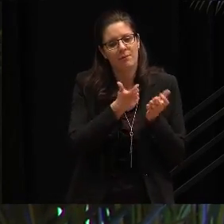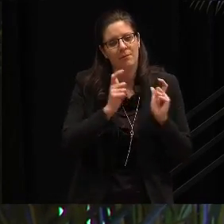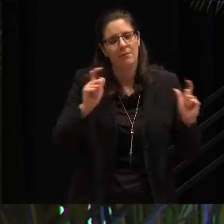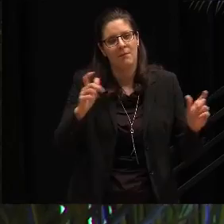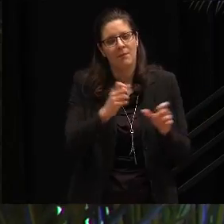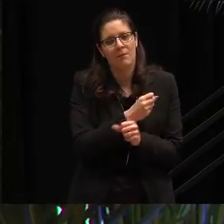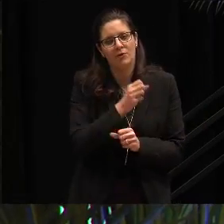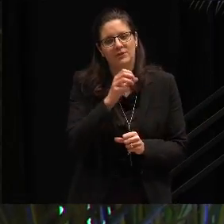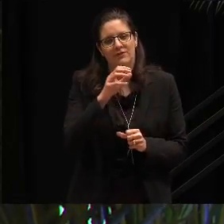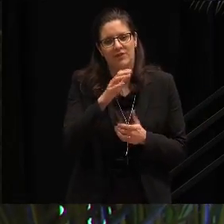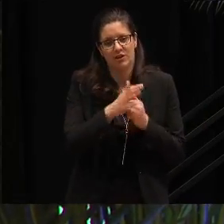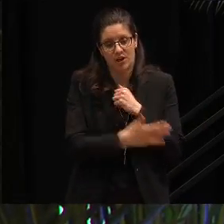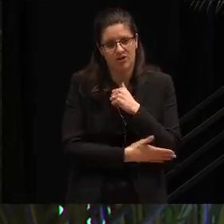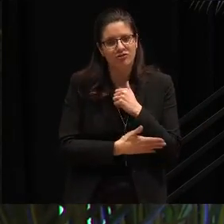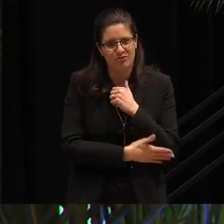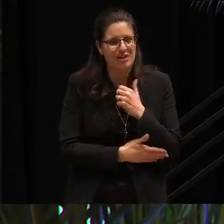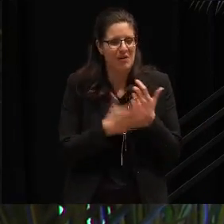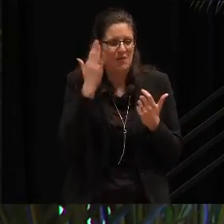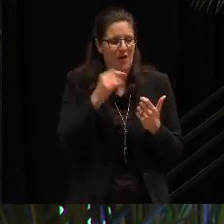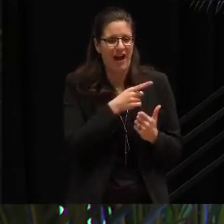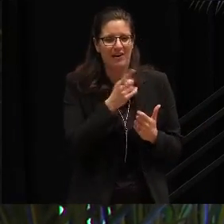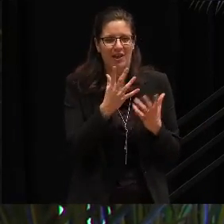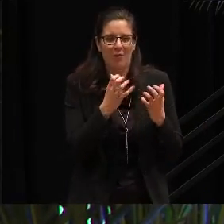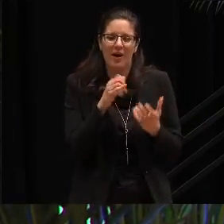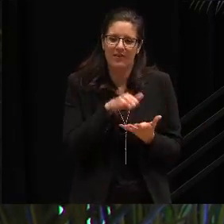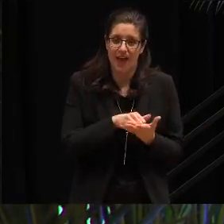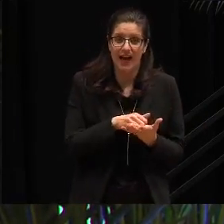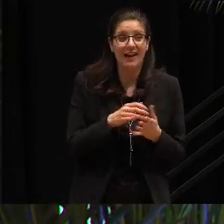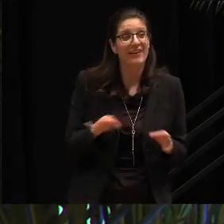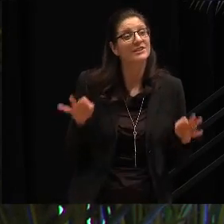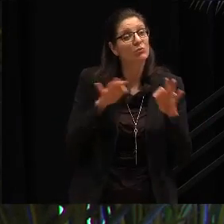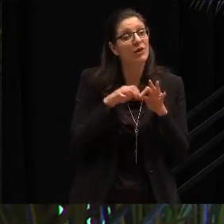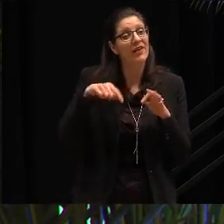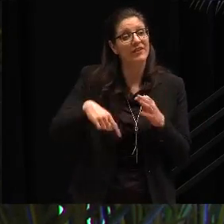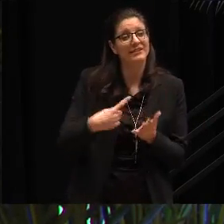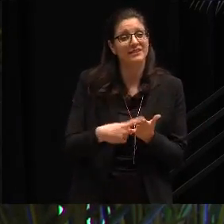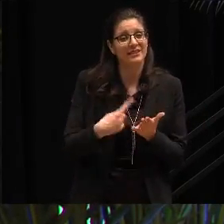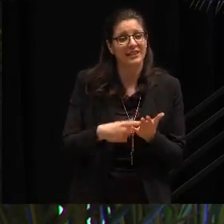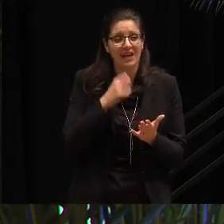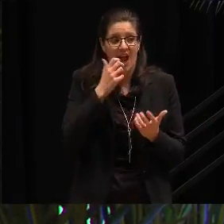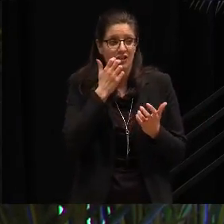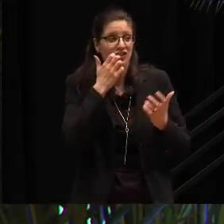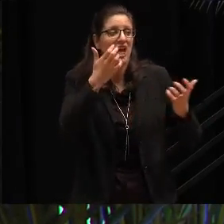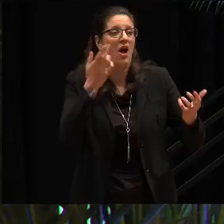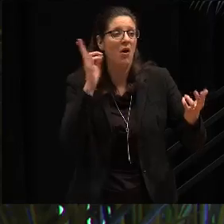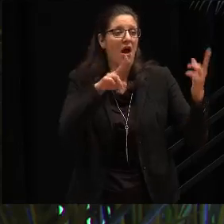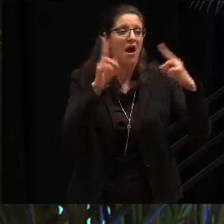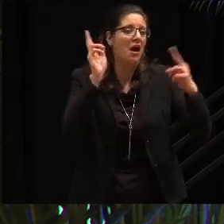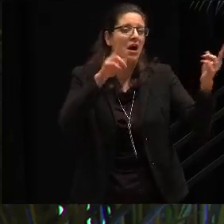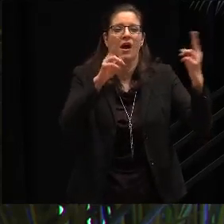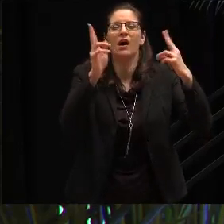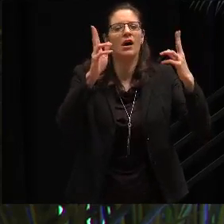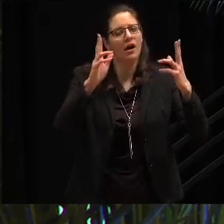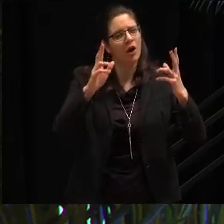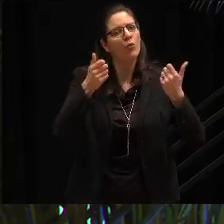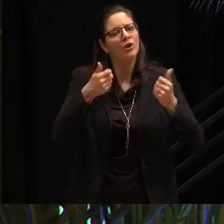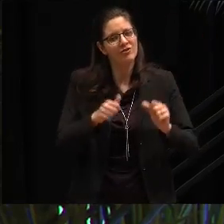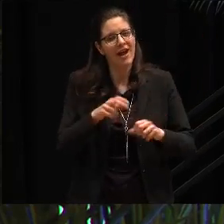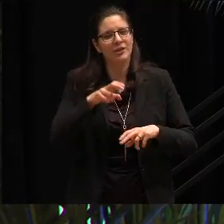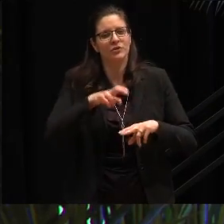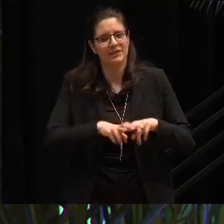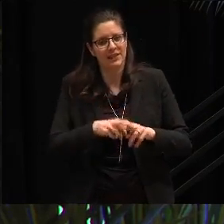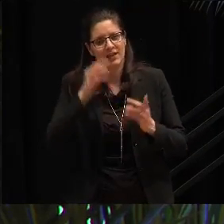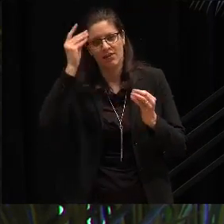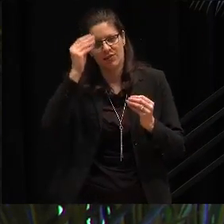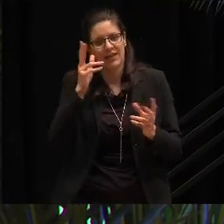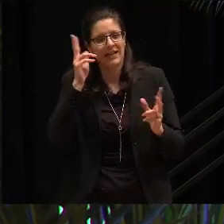think that's a good reminder of this conversation and why these kinds of conversations are important. Yeah. Instead of shouting at one another, we're trying to think and listen. And so I think that's a